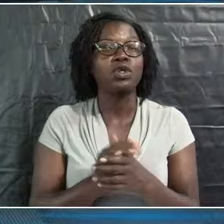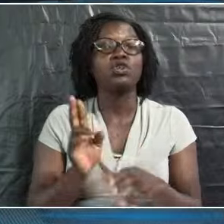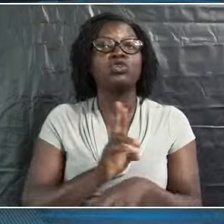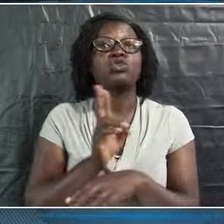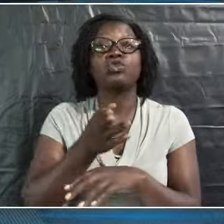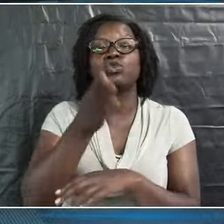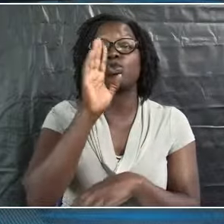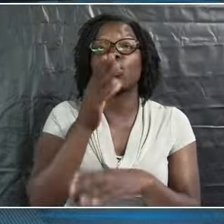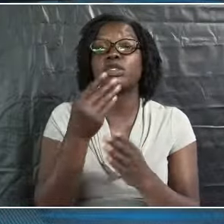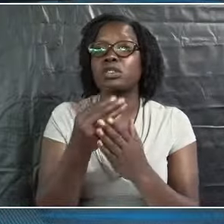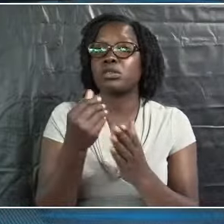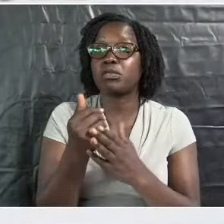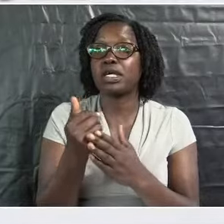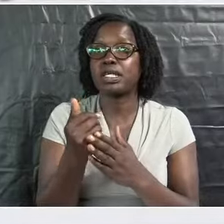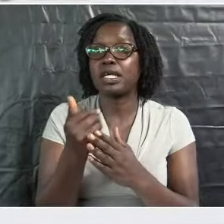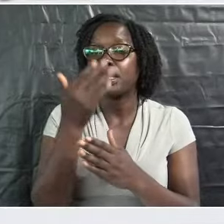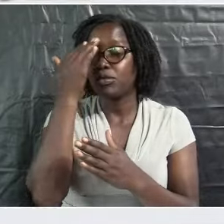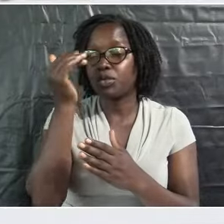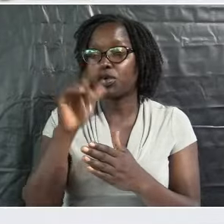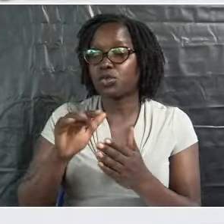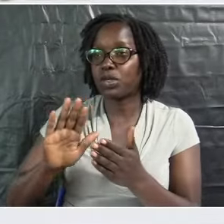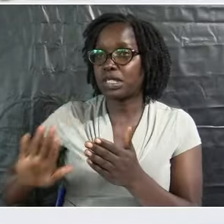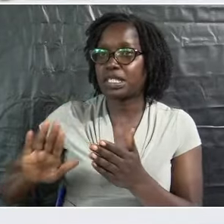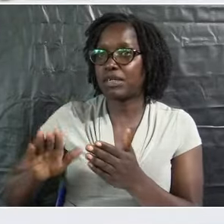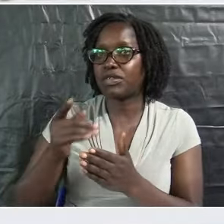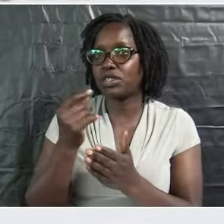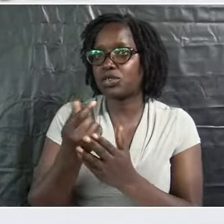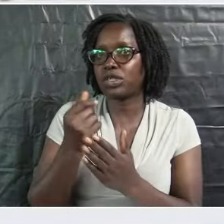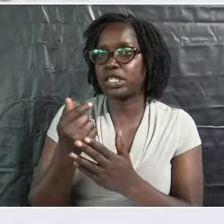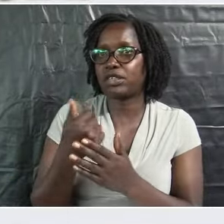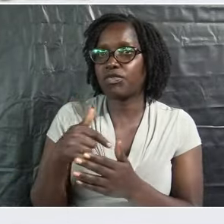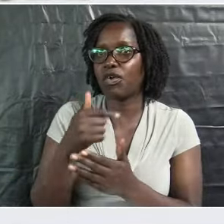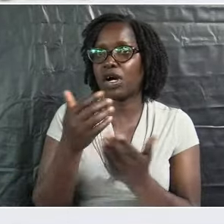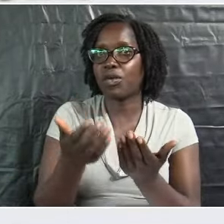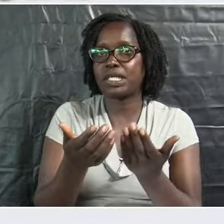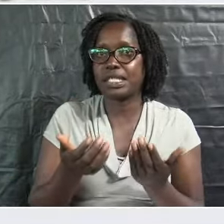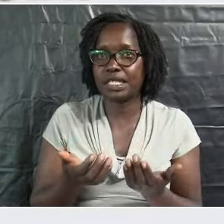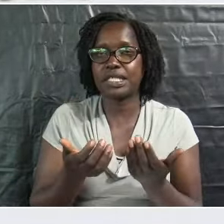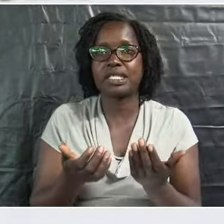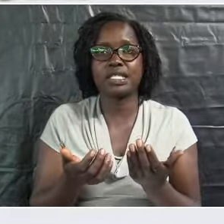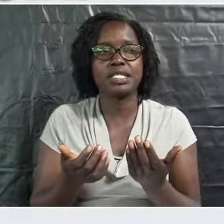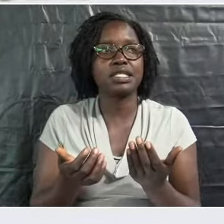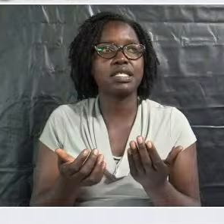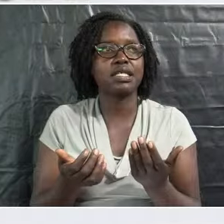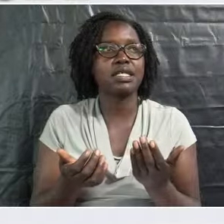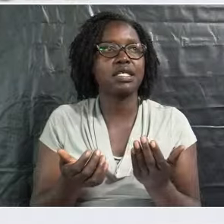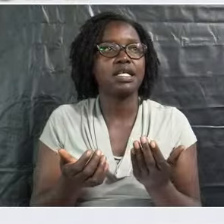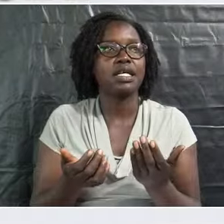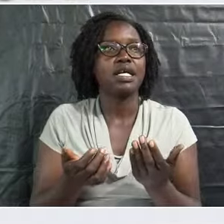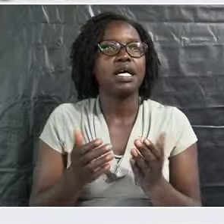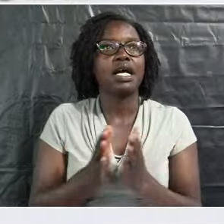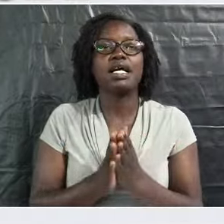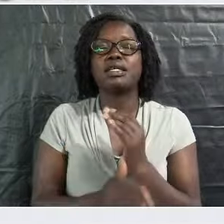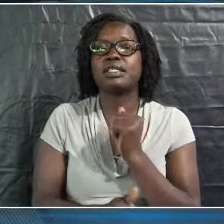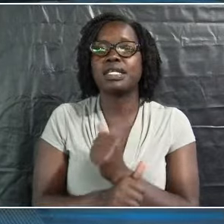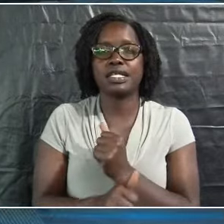God's money because what is left is too little for our needs can be